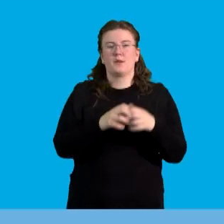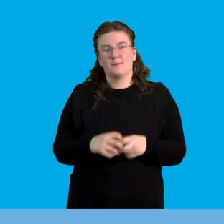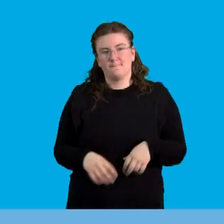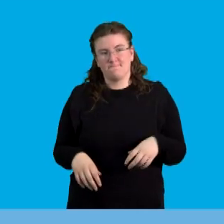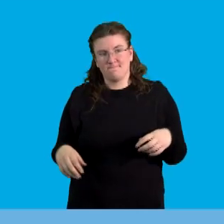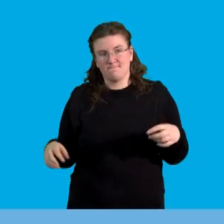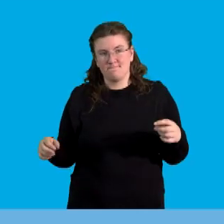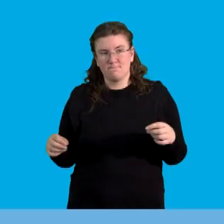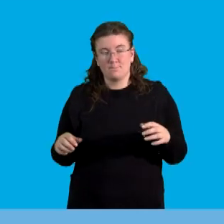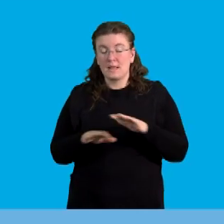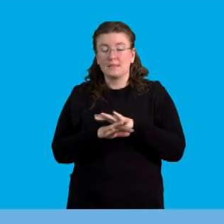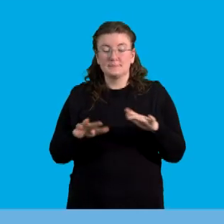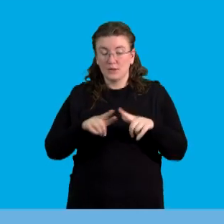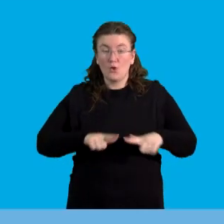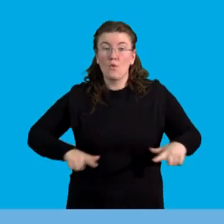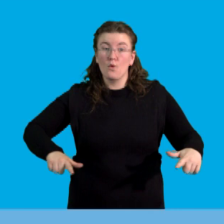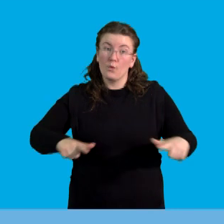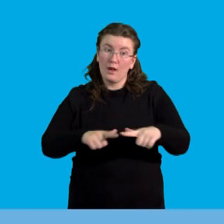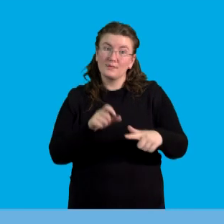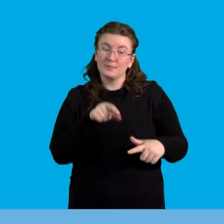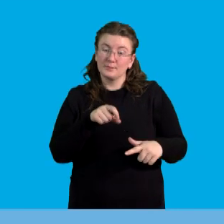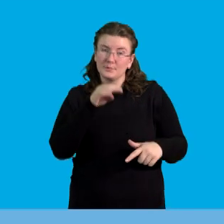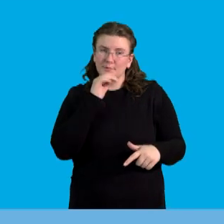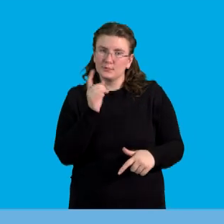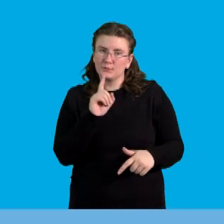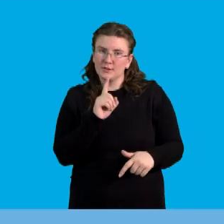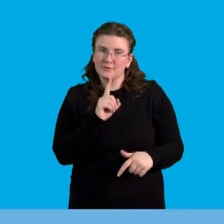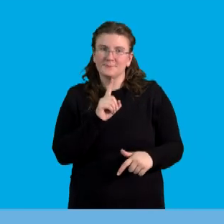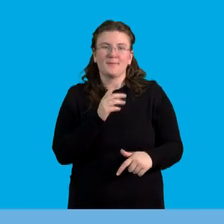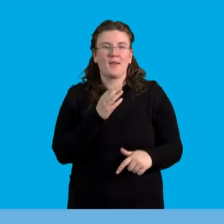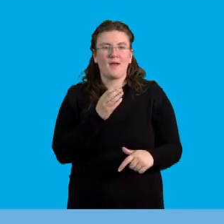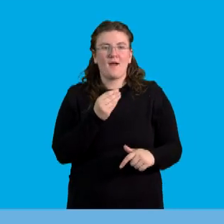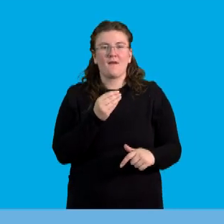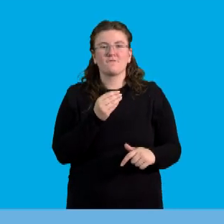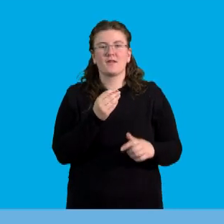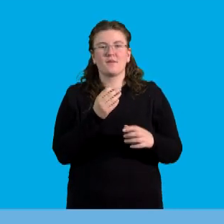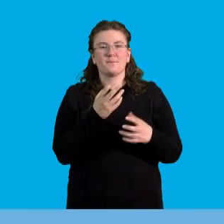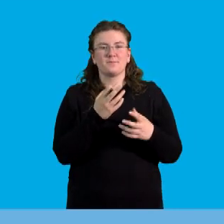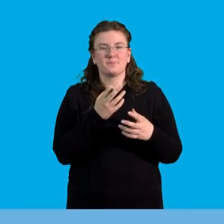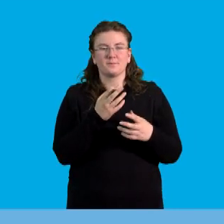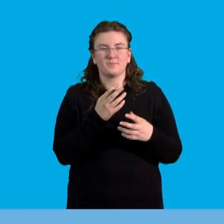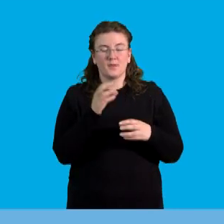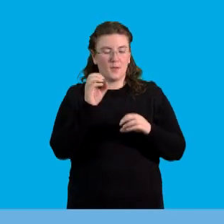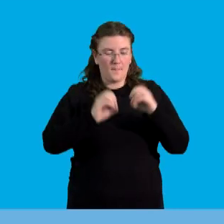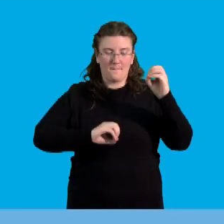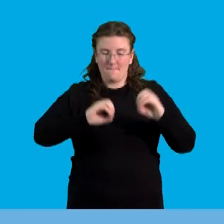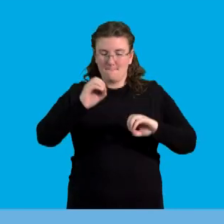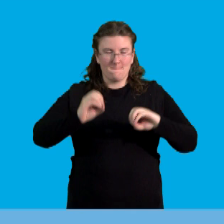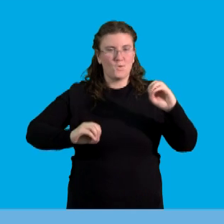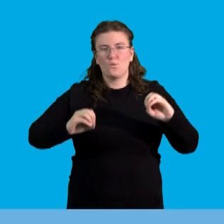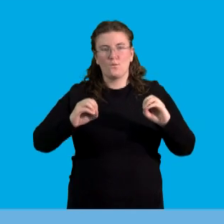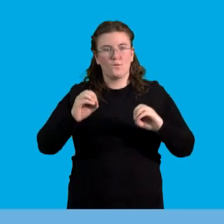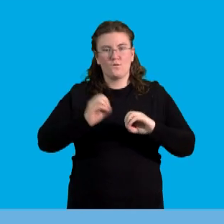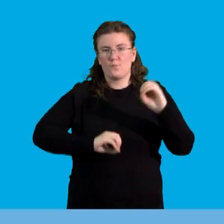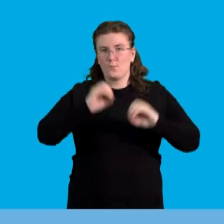And then what we mean by delocalized, we're saying that that's not limited to a particular place or free to move.